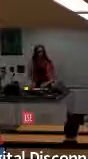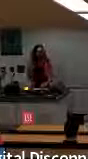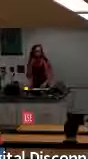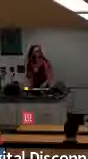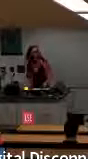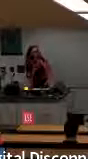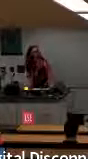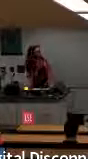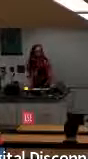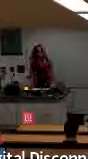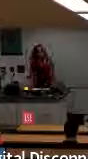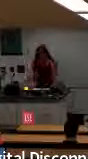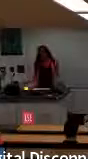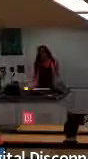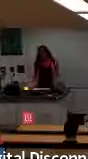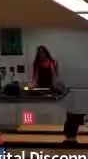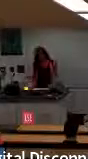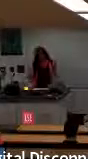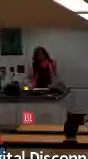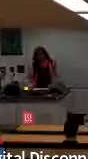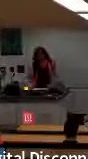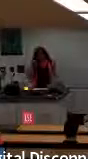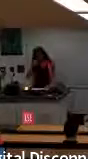take place on that was really our everyday lives.